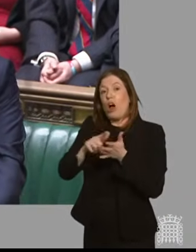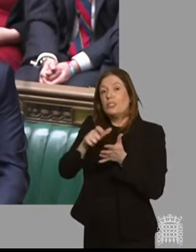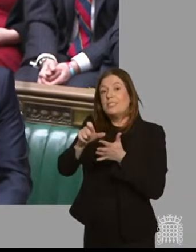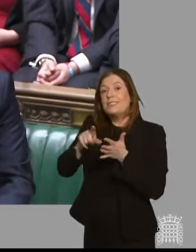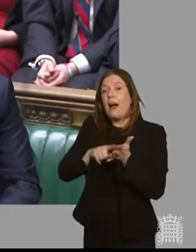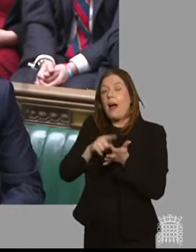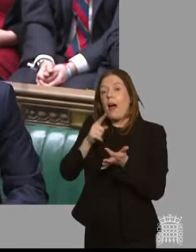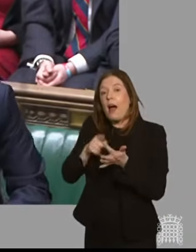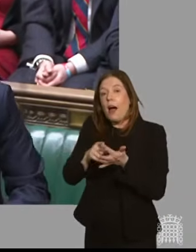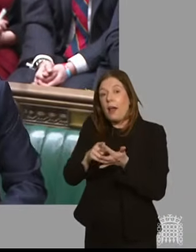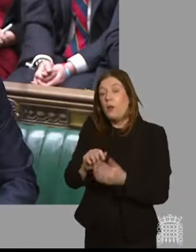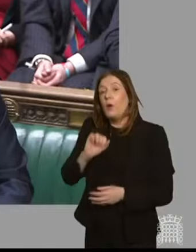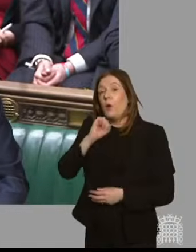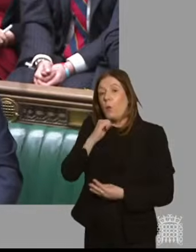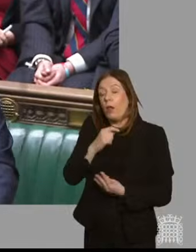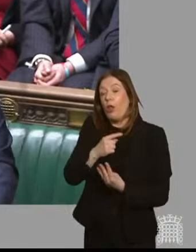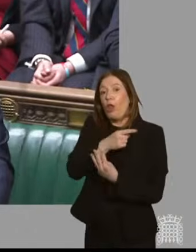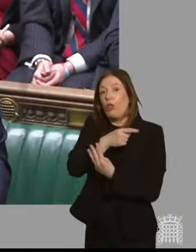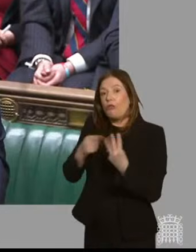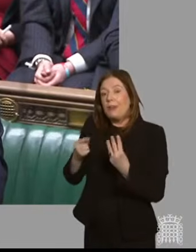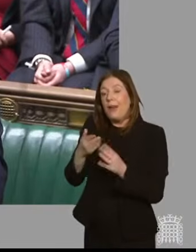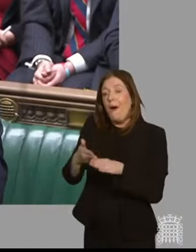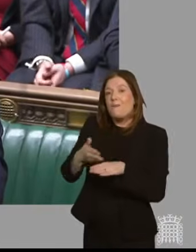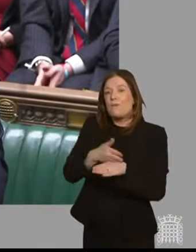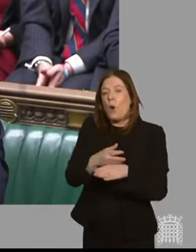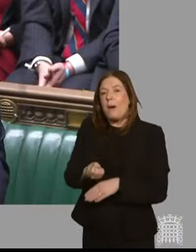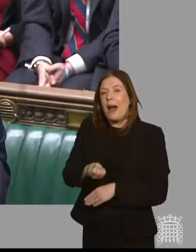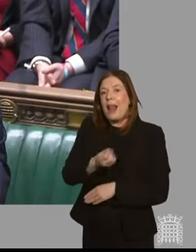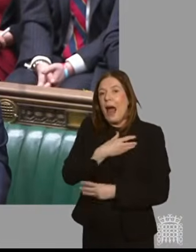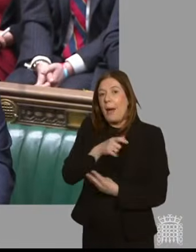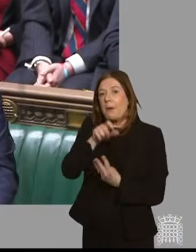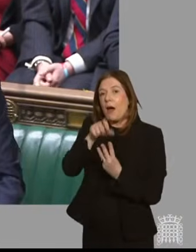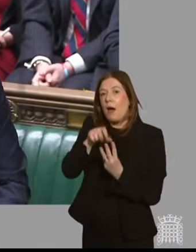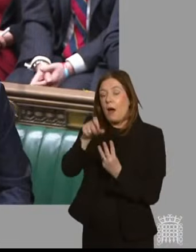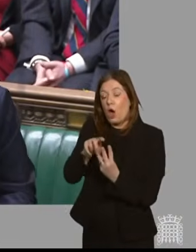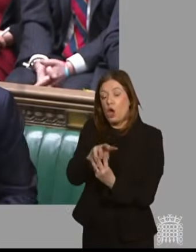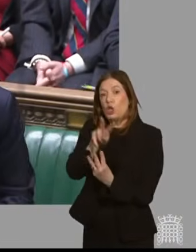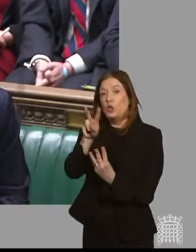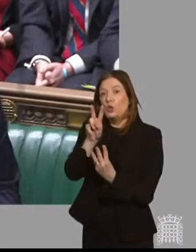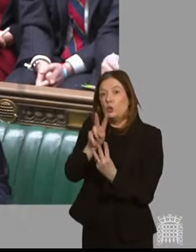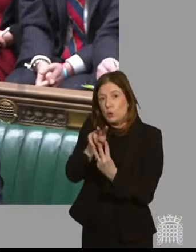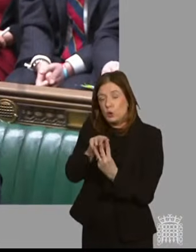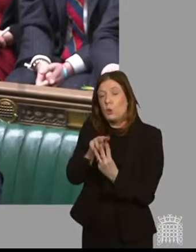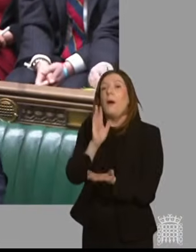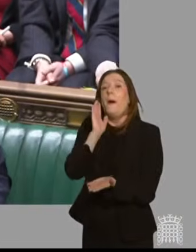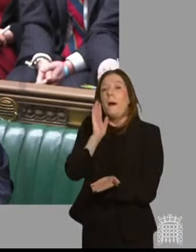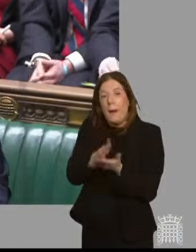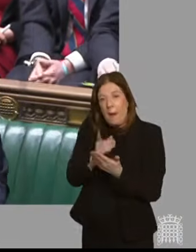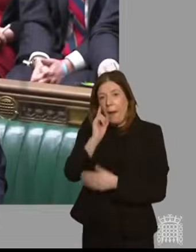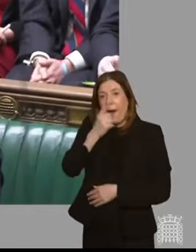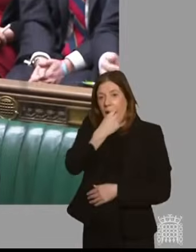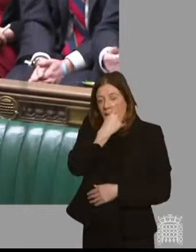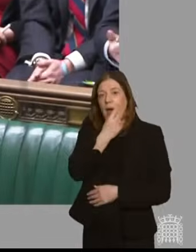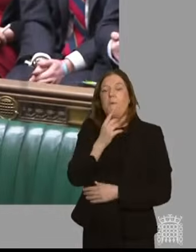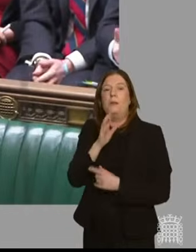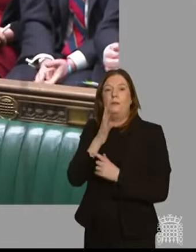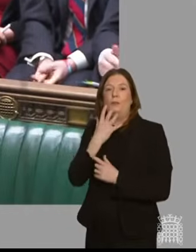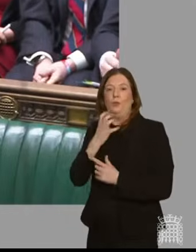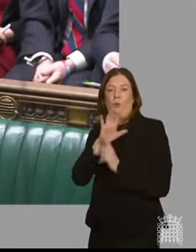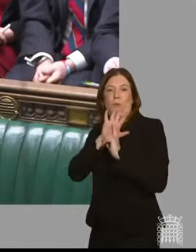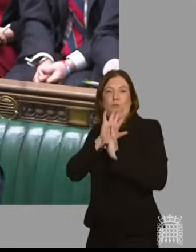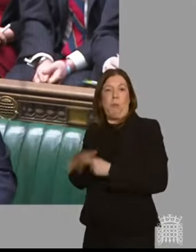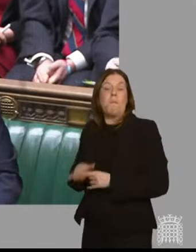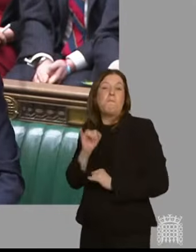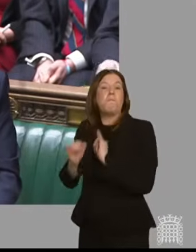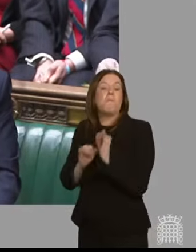candidates, 2 of which are anti-Semites, Mr. Speaker. The truth is, his party is so mired in hate that despite